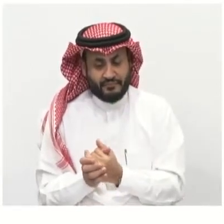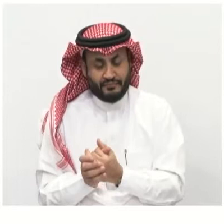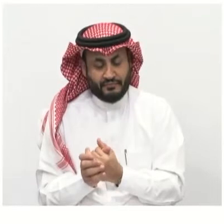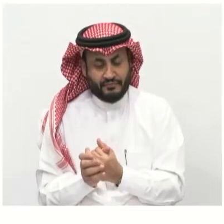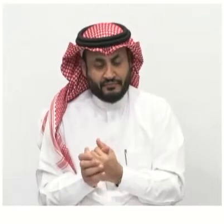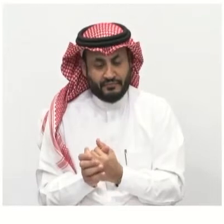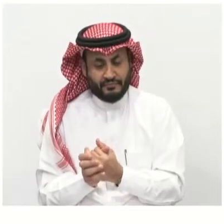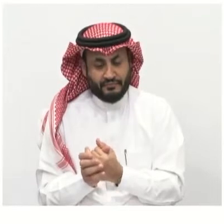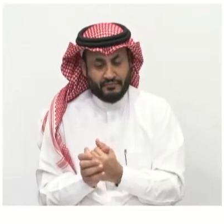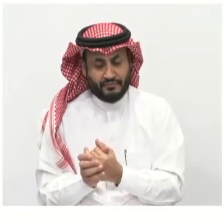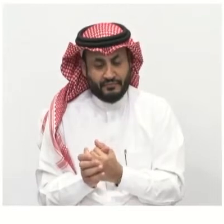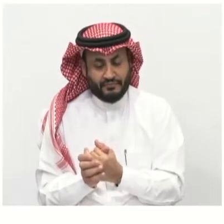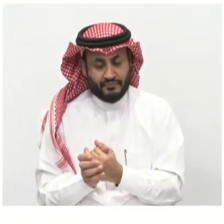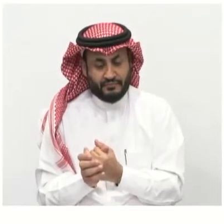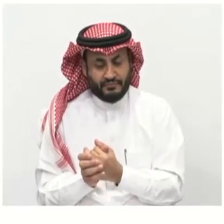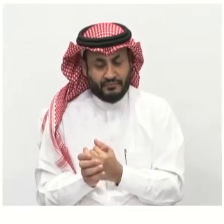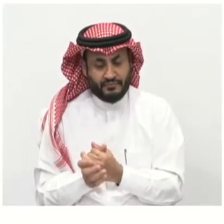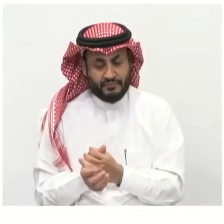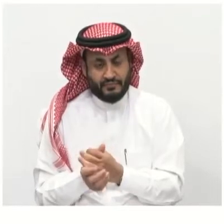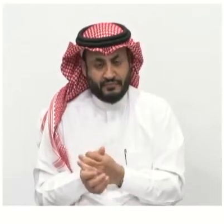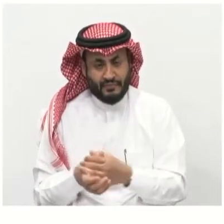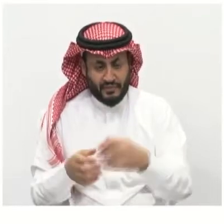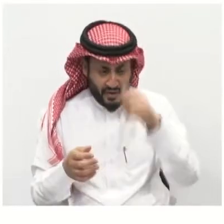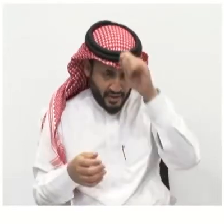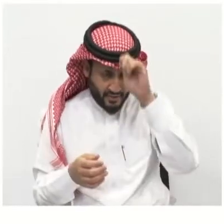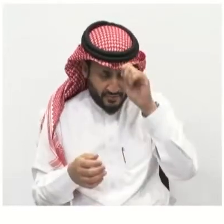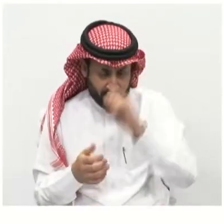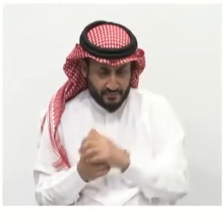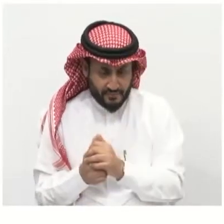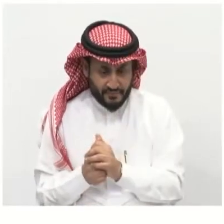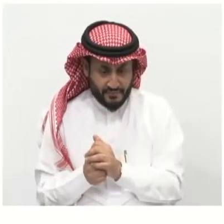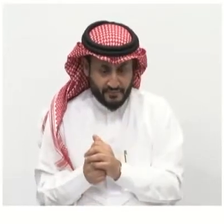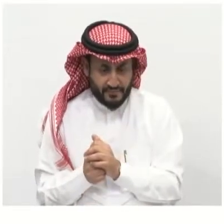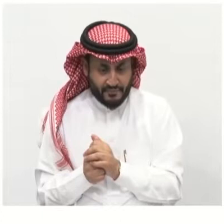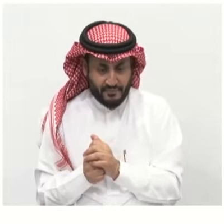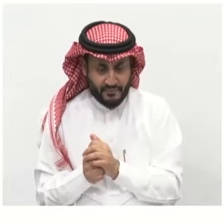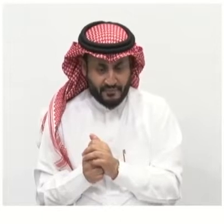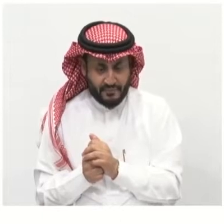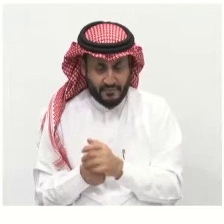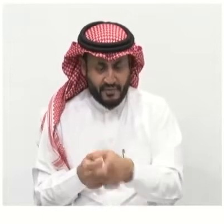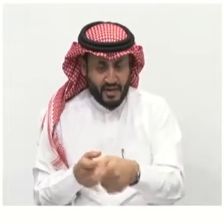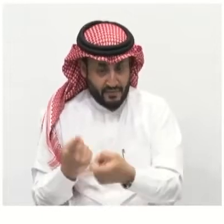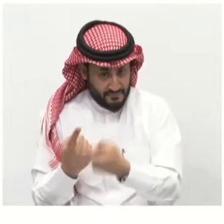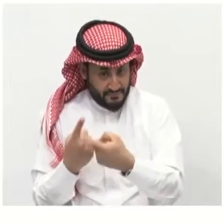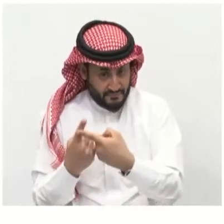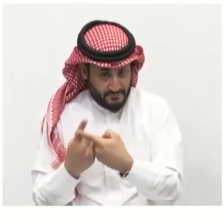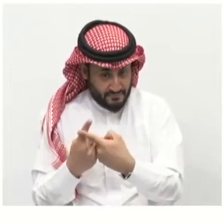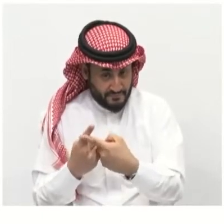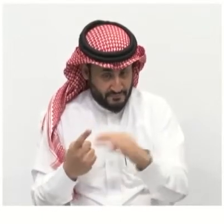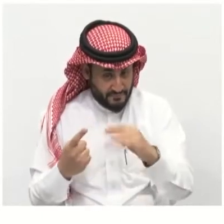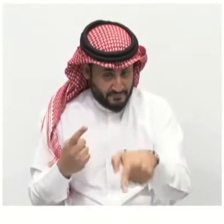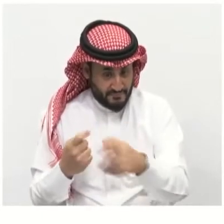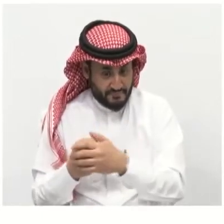backyard. Lemma wears a special hat when she paints. It's called a beret.